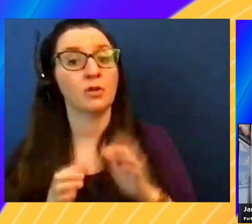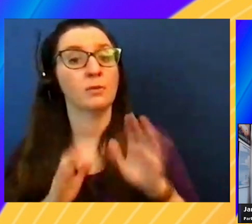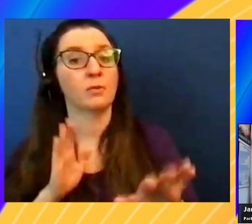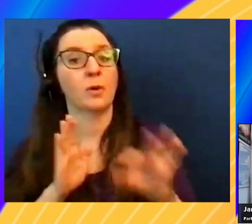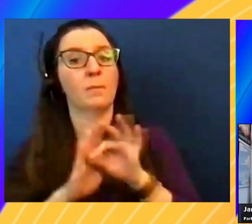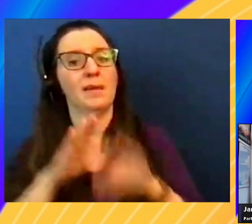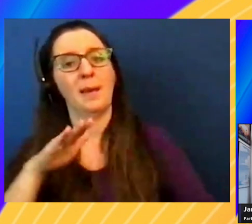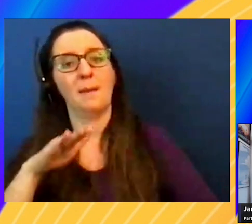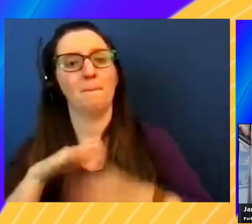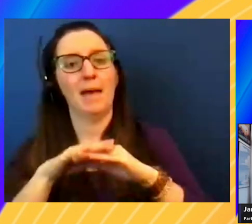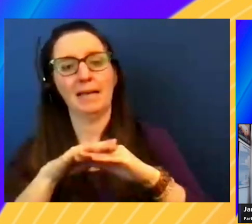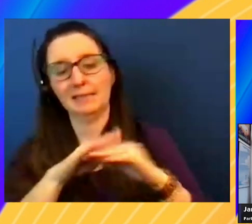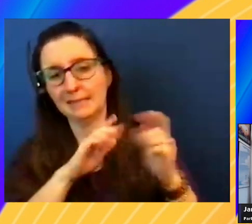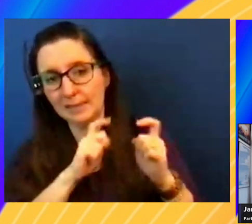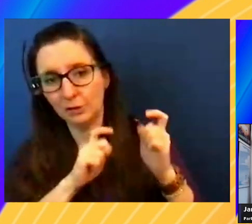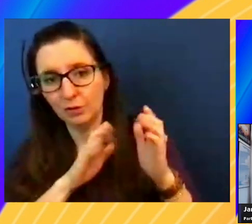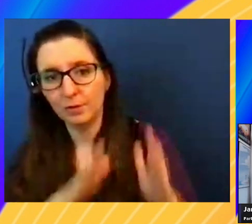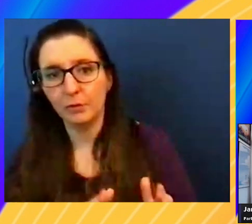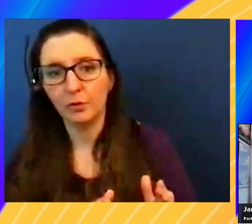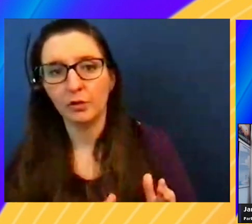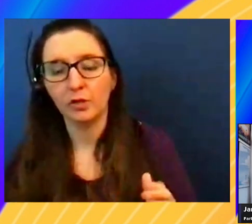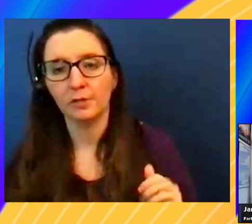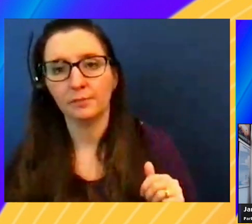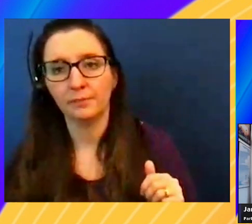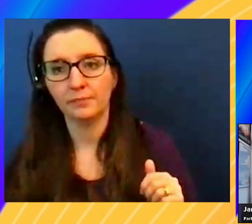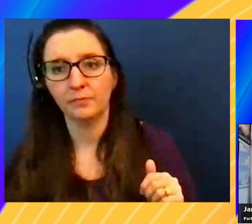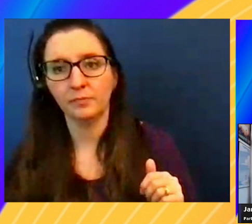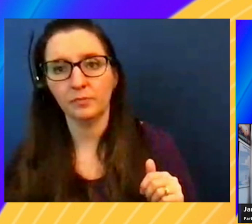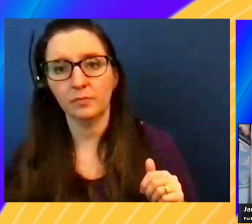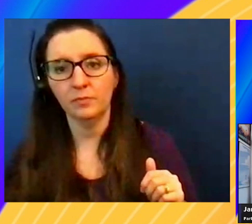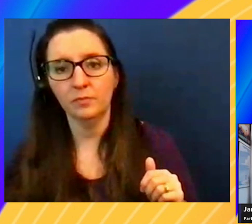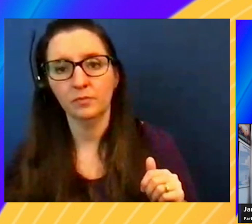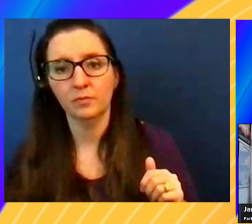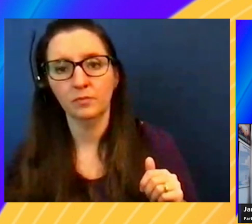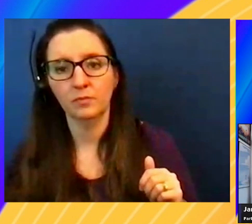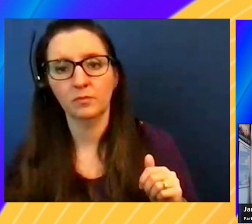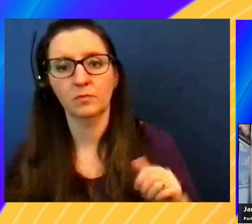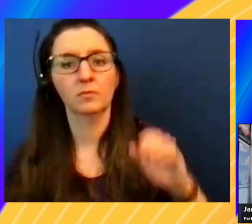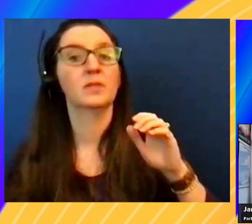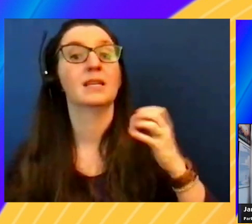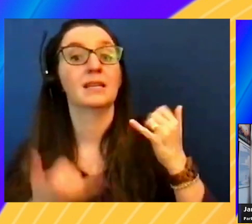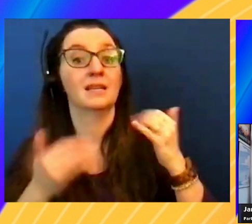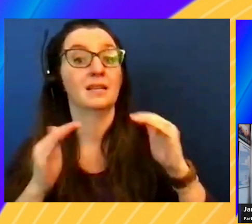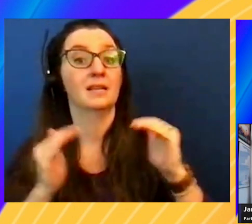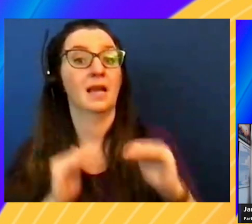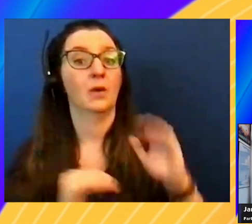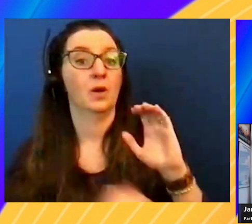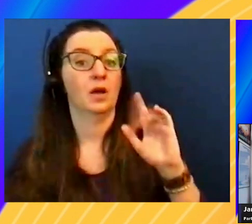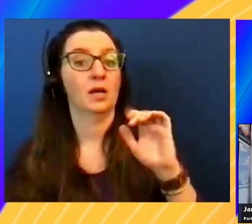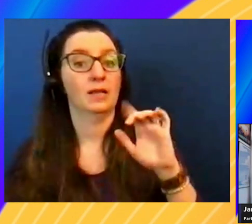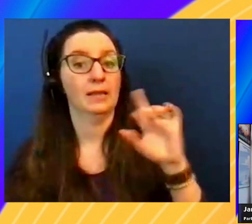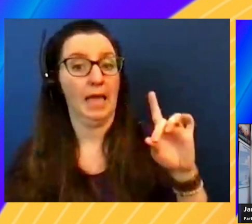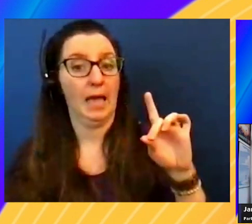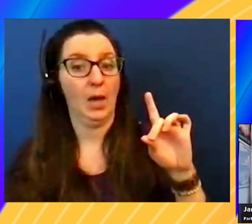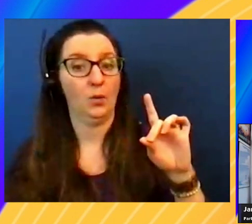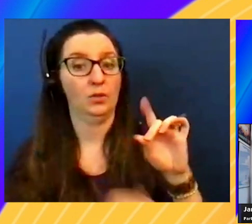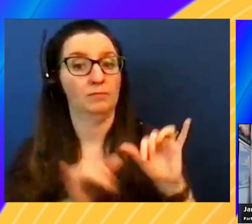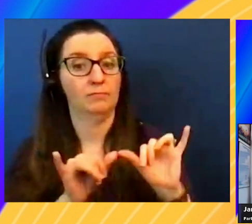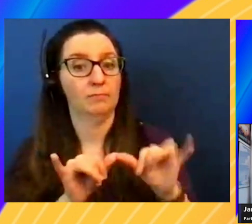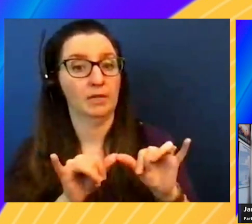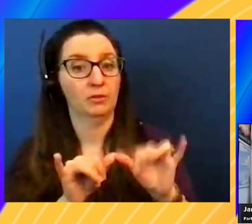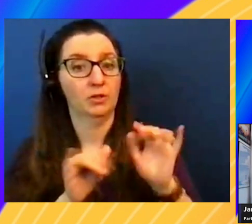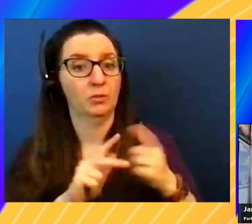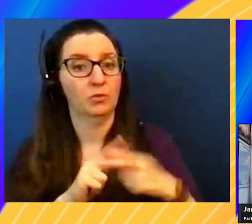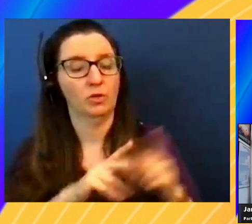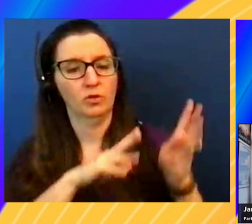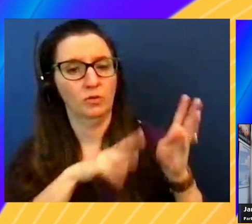value. So we'll be taken to CloudWatch metrics here, and then you'll see metrics start flowing in for this same rule that